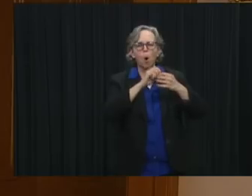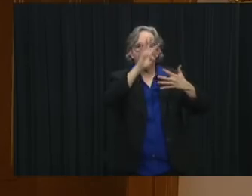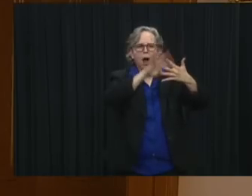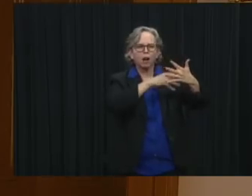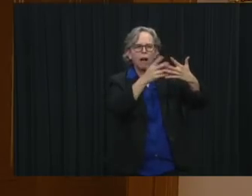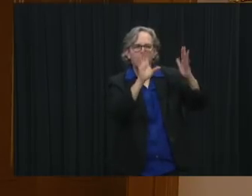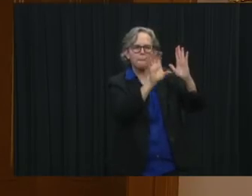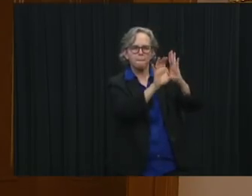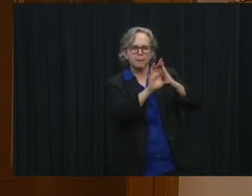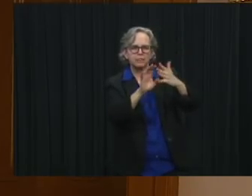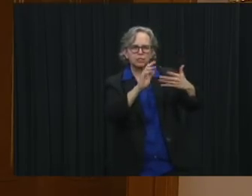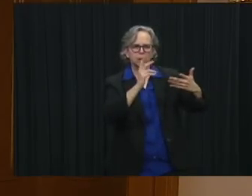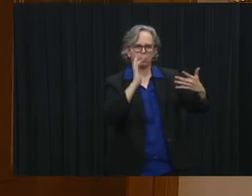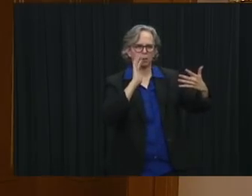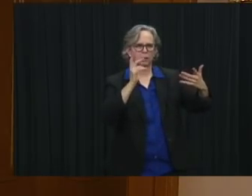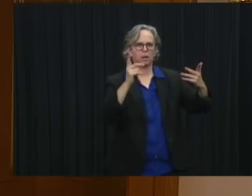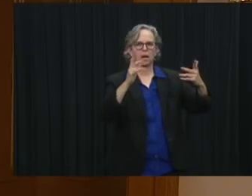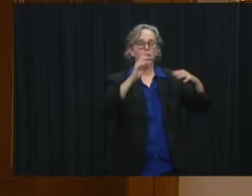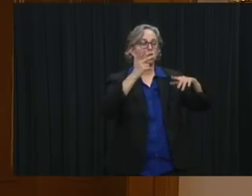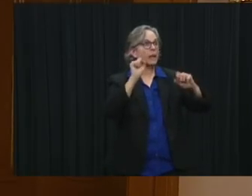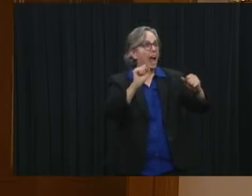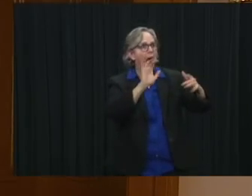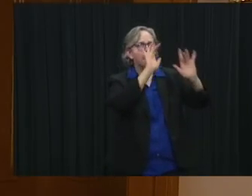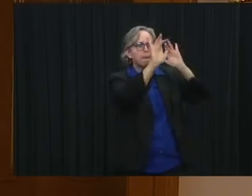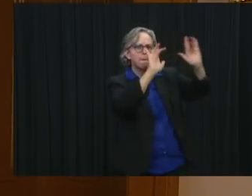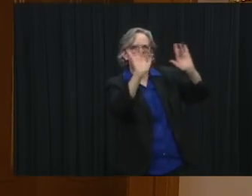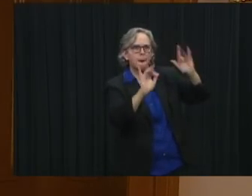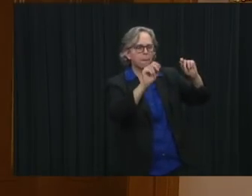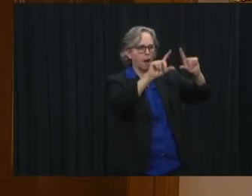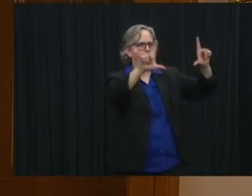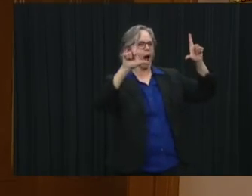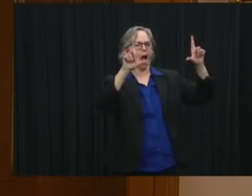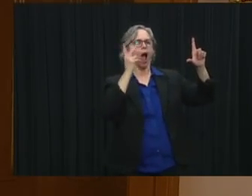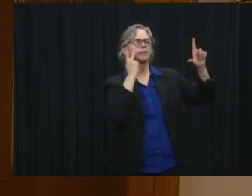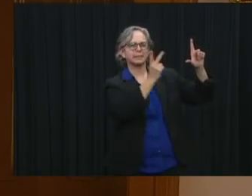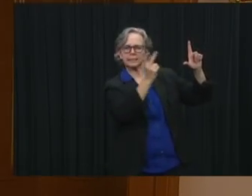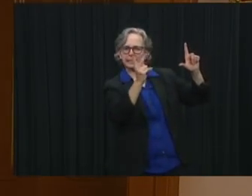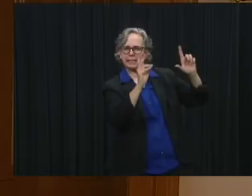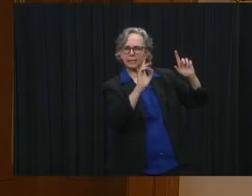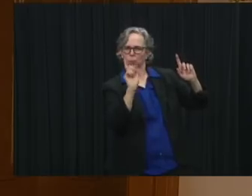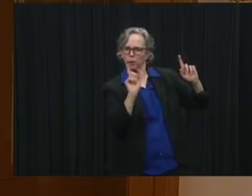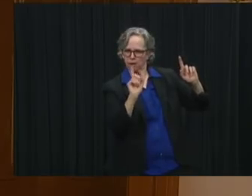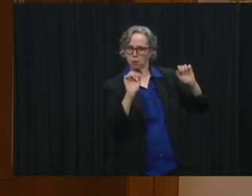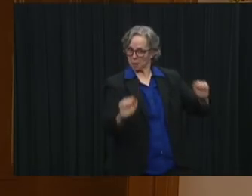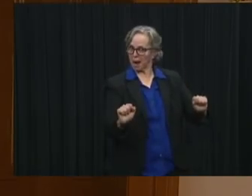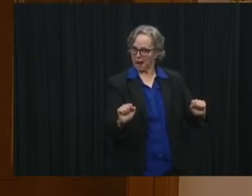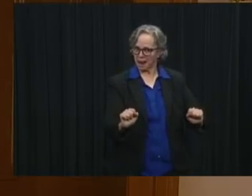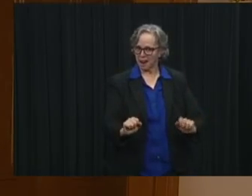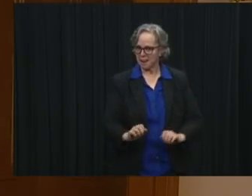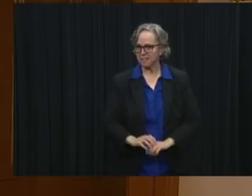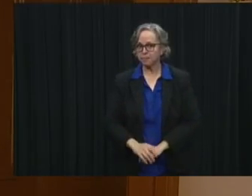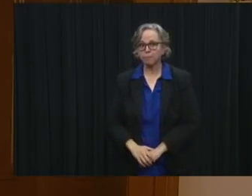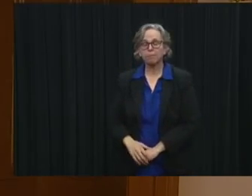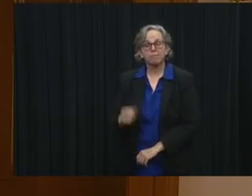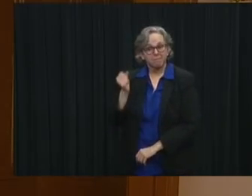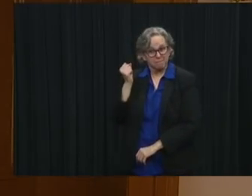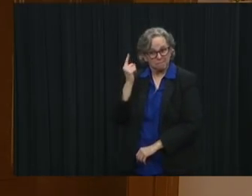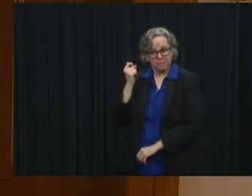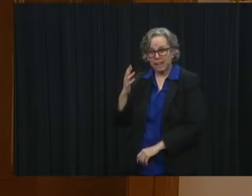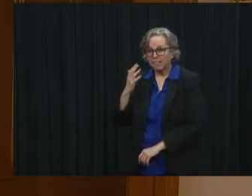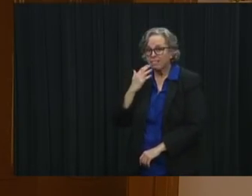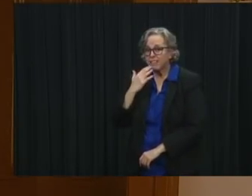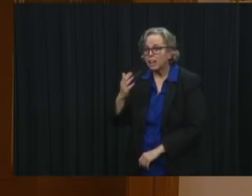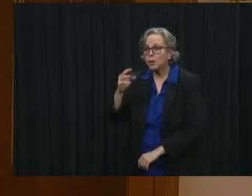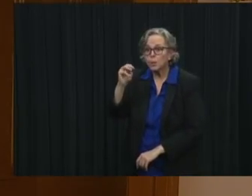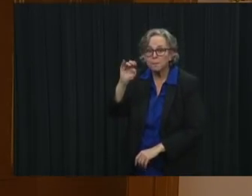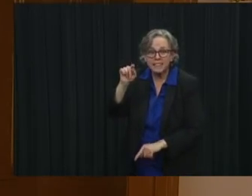what questions you're asking or what data you're interested in. And again, I appreciate that because it causes us to rethink some things and try to get that to you.